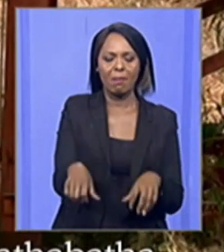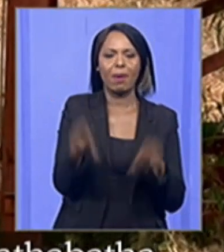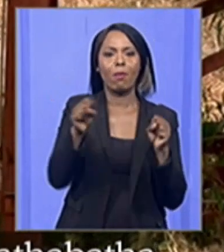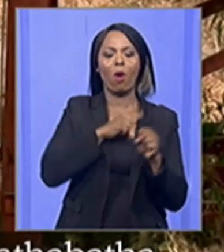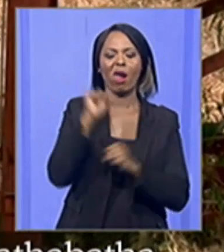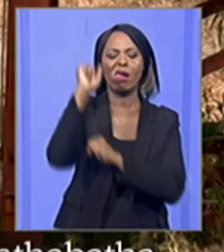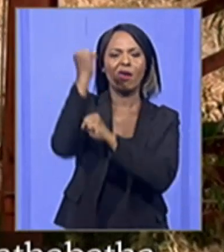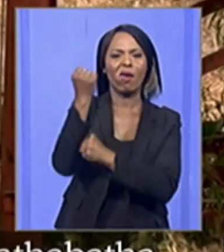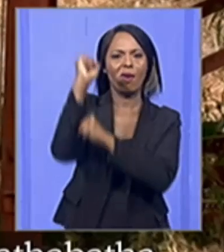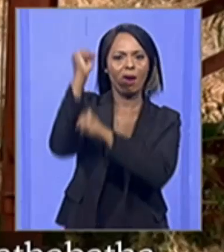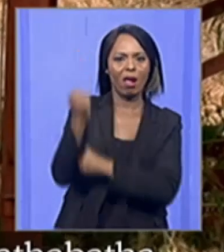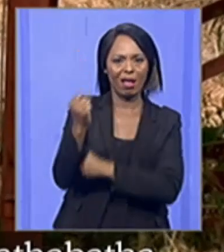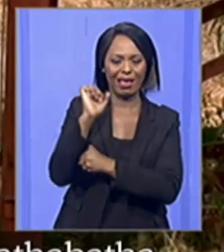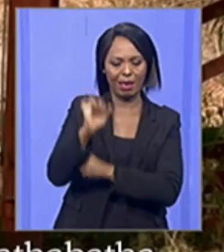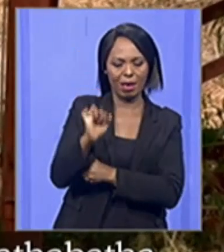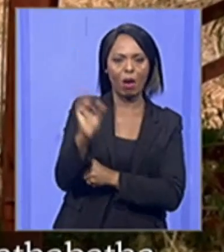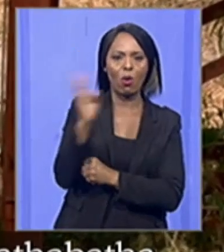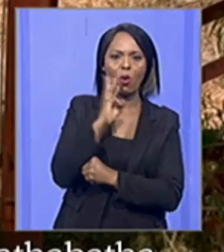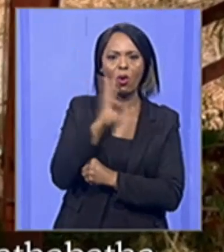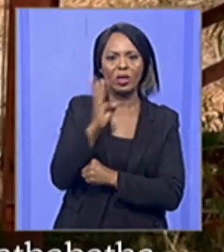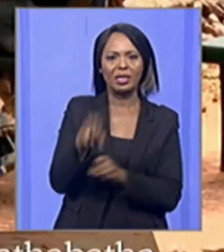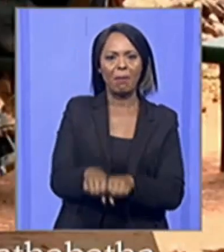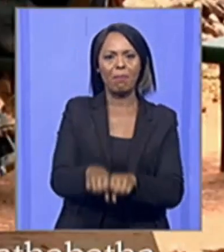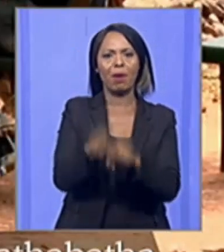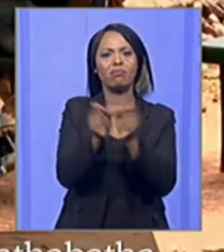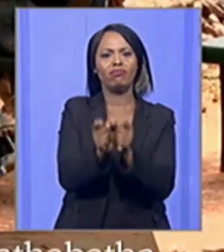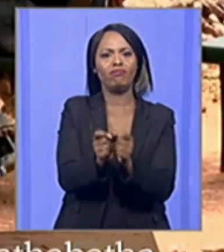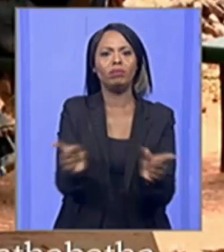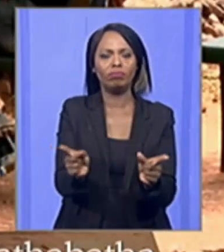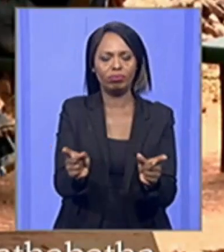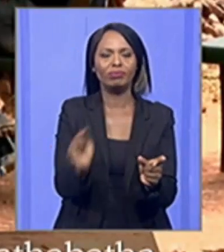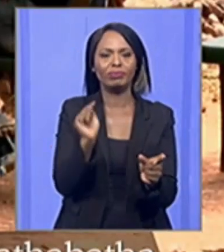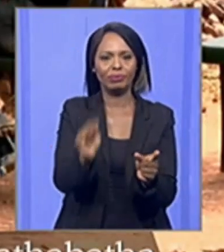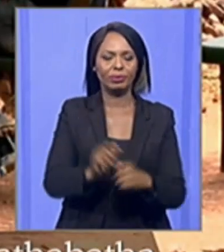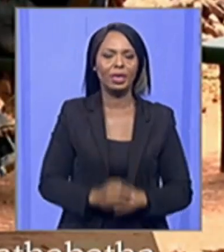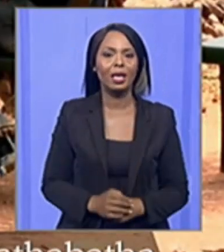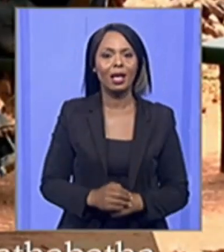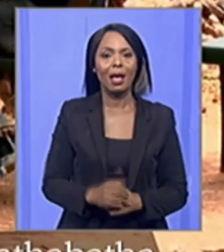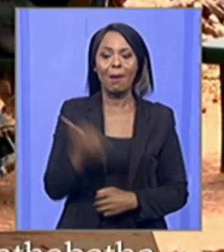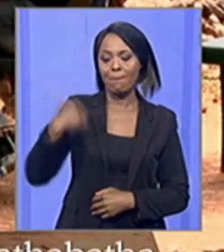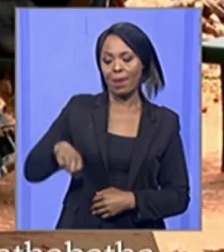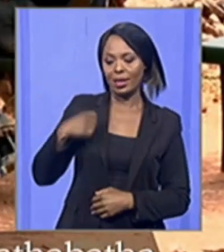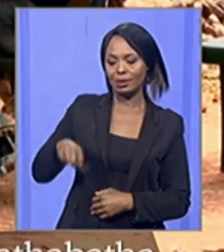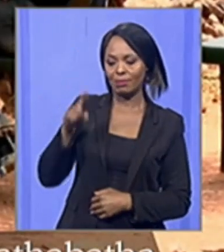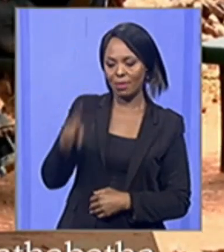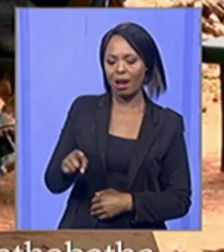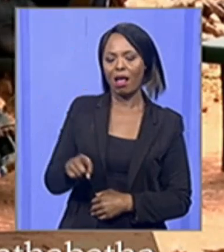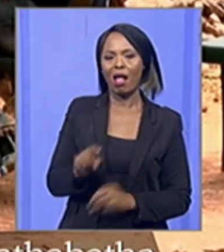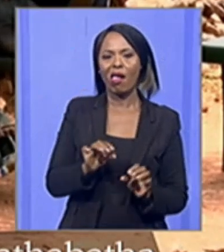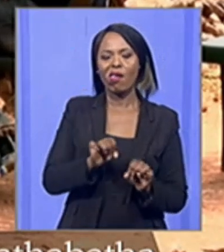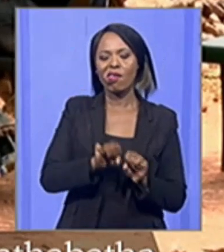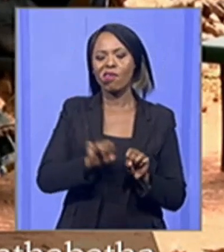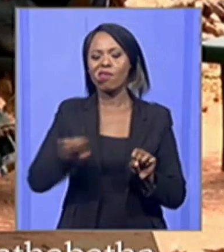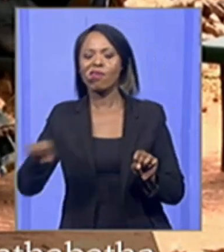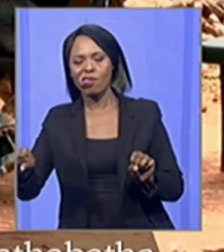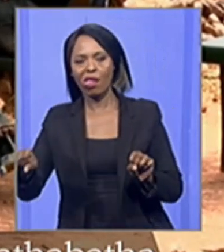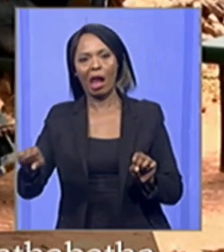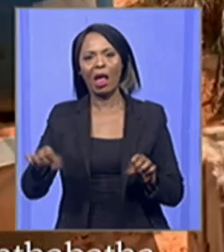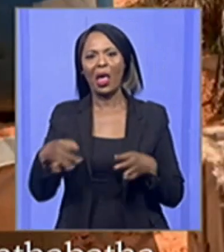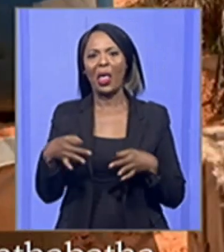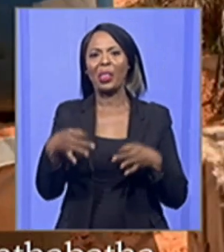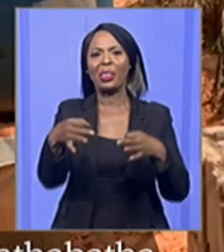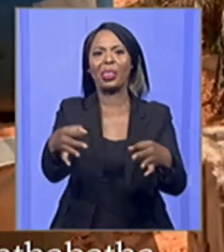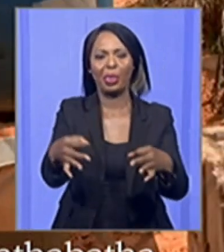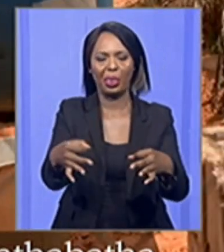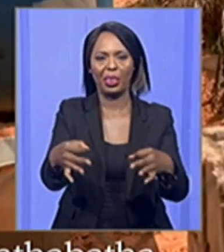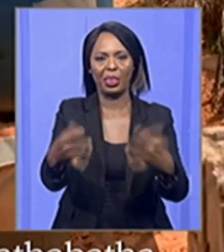bona wa go pompa metsi o senyege. Badudi ba re le ge se se birilwe go mmasepala le lehono ba sa beile moganya phatleng.